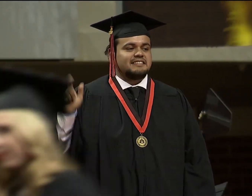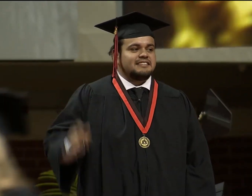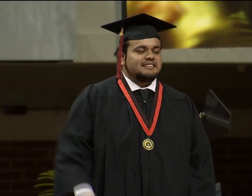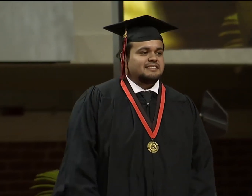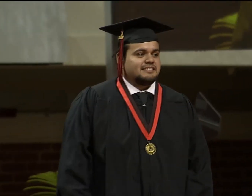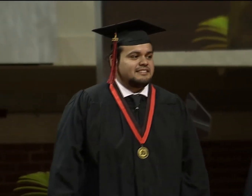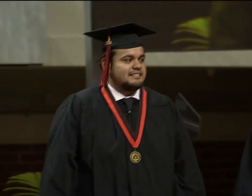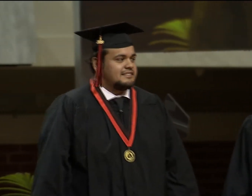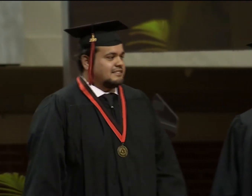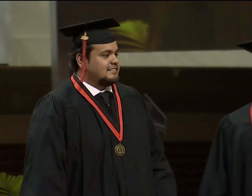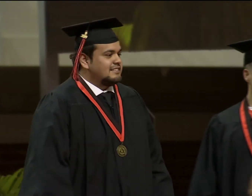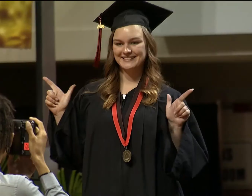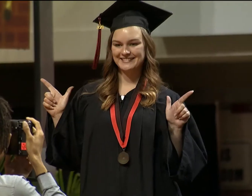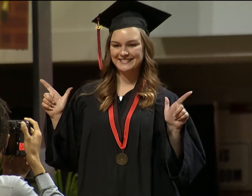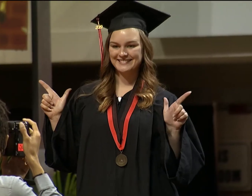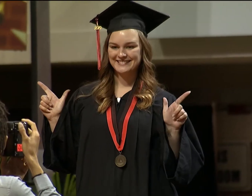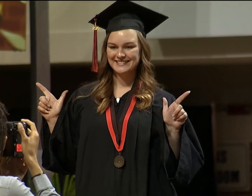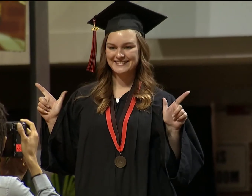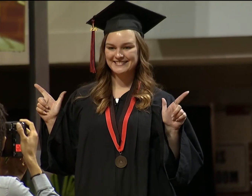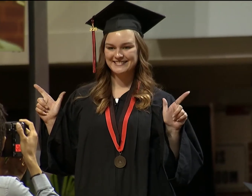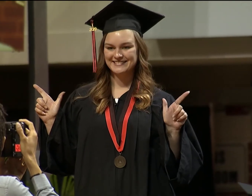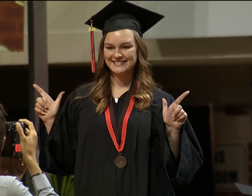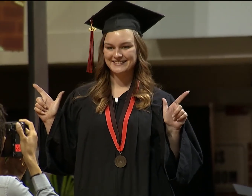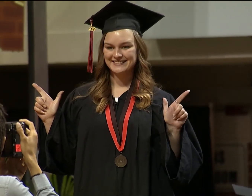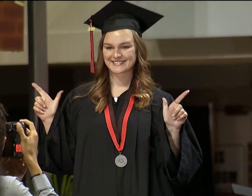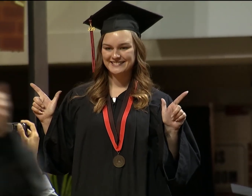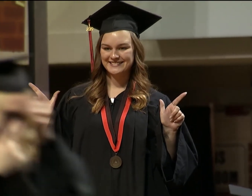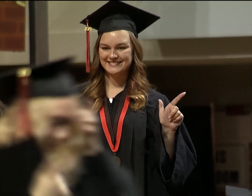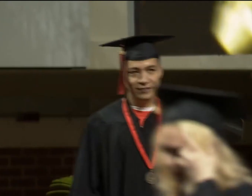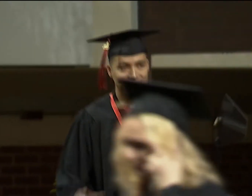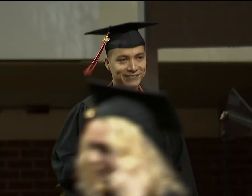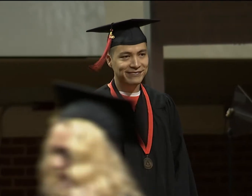Brandon Pigeon. Kayla Lott.